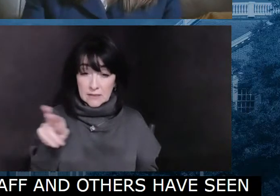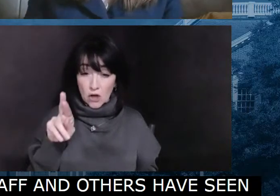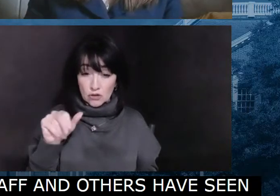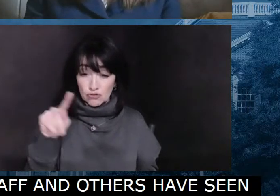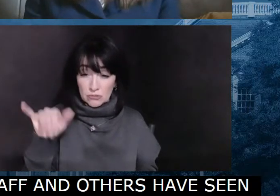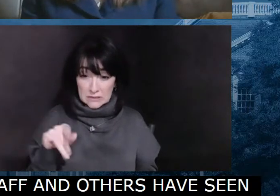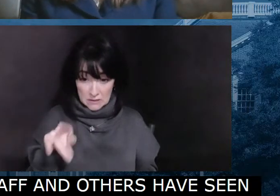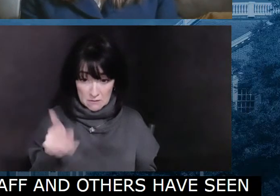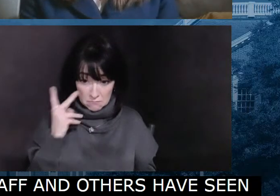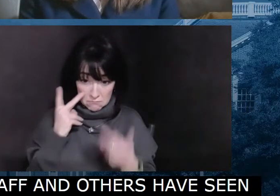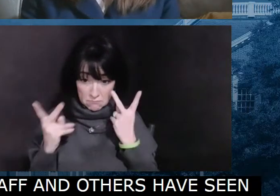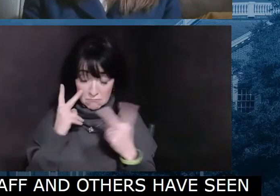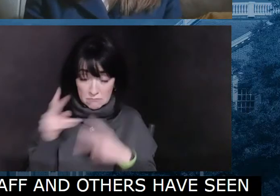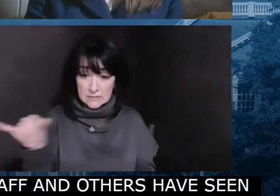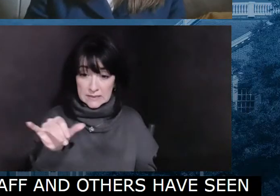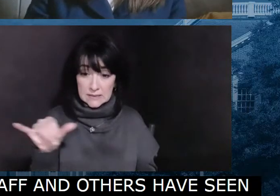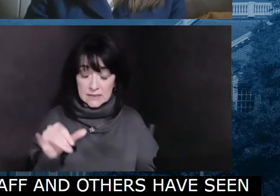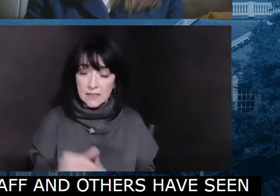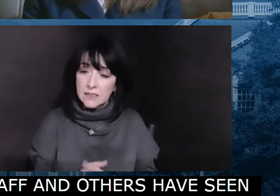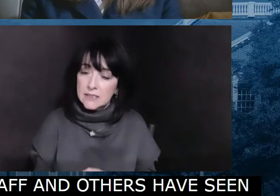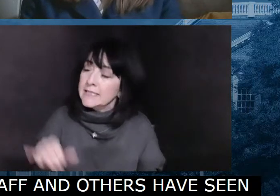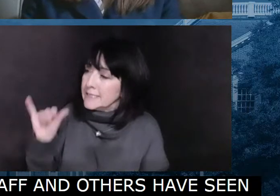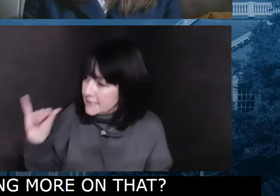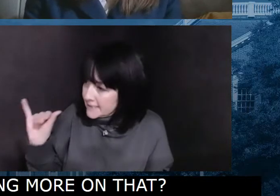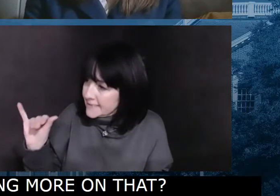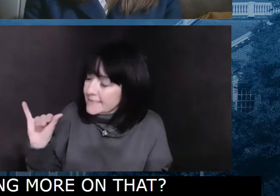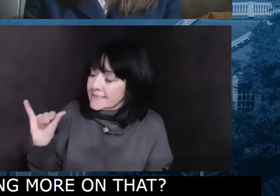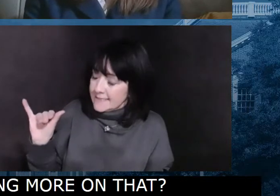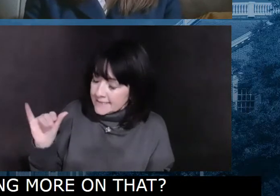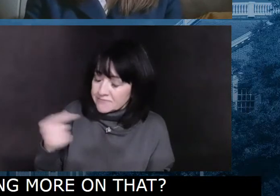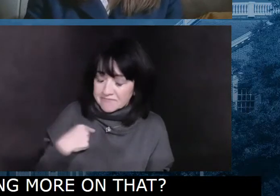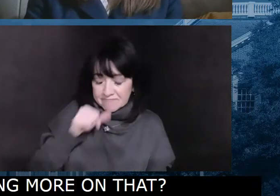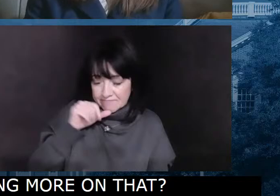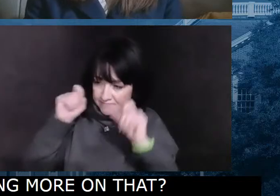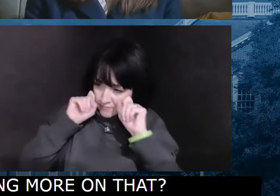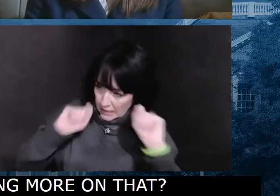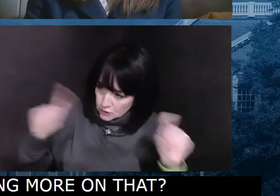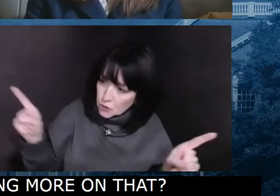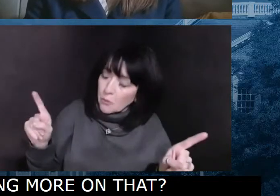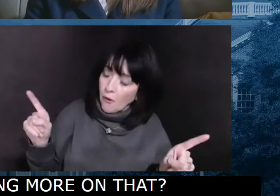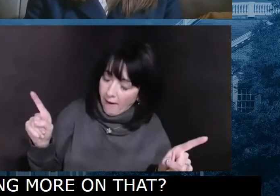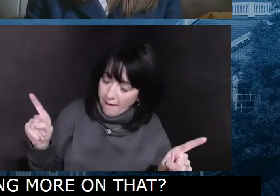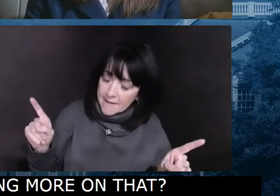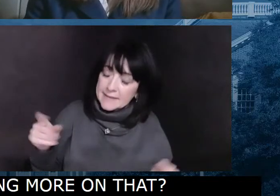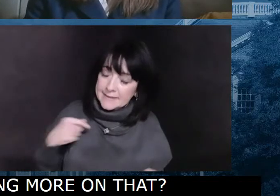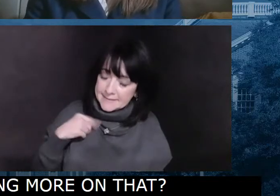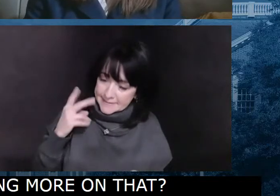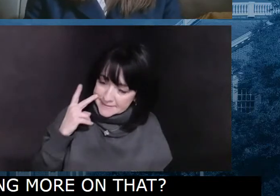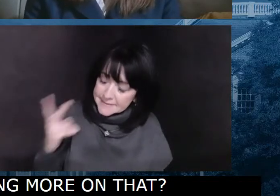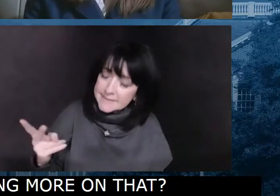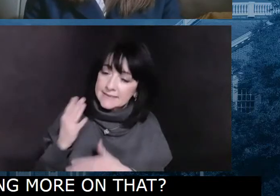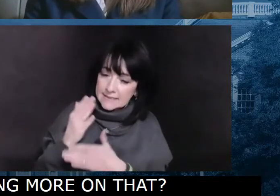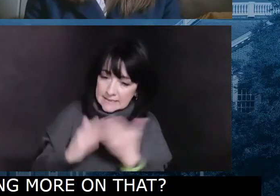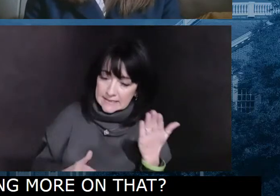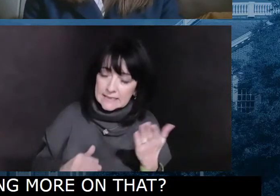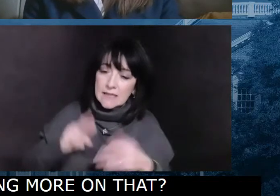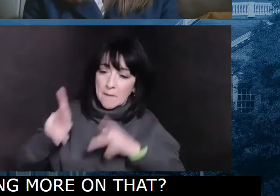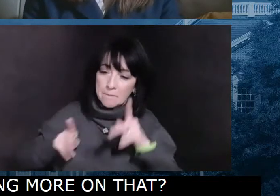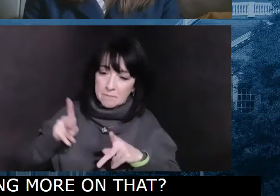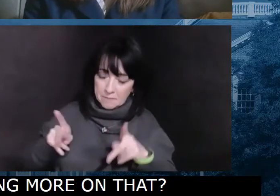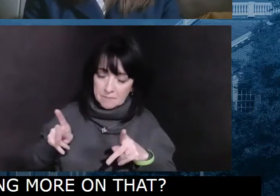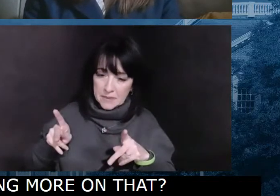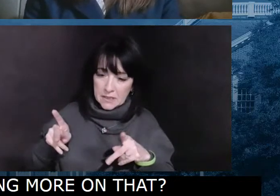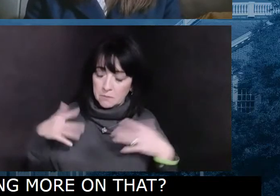No, I mean, we aren't surprised that we have seen some vaccine hesitancy among the